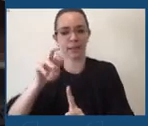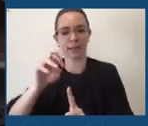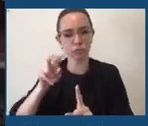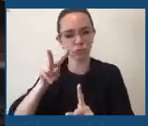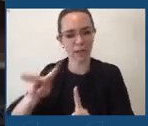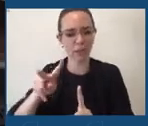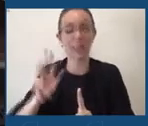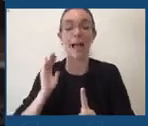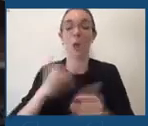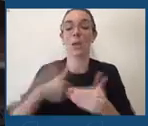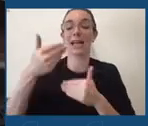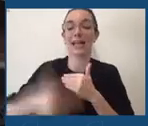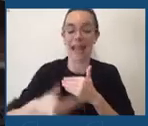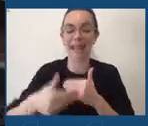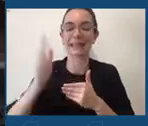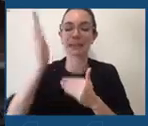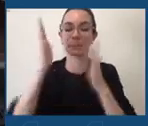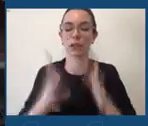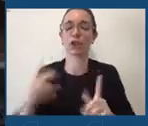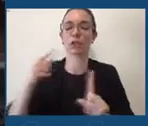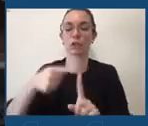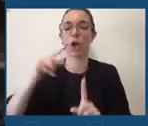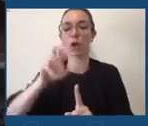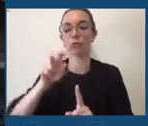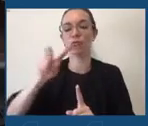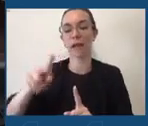next speaker, the Reverend Q English.